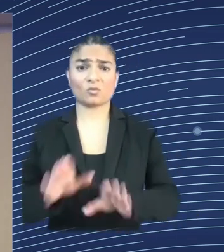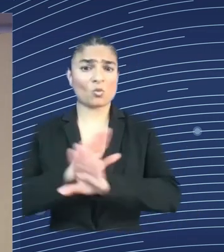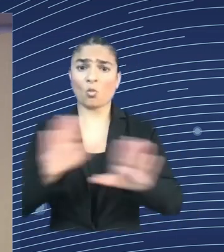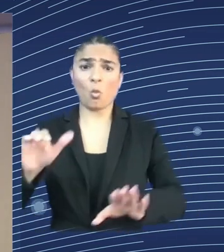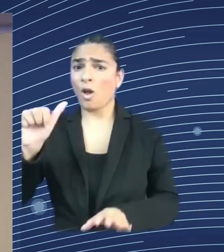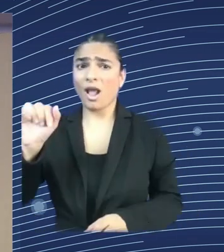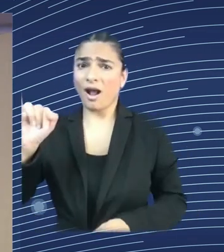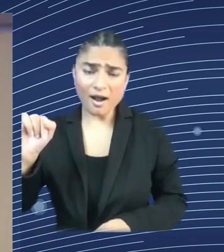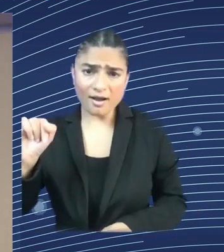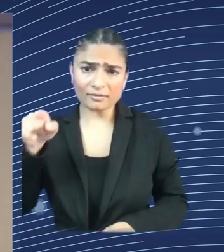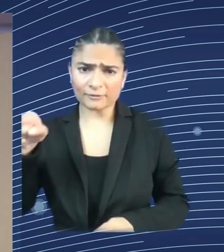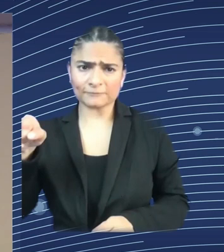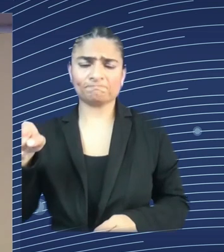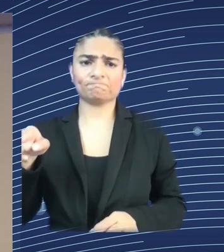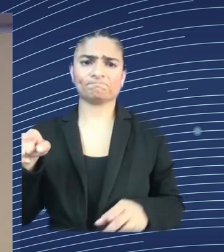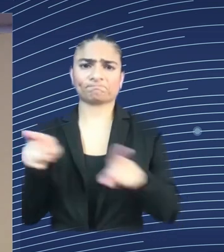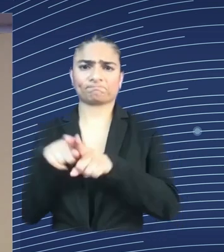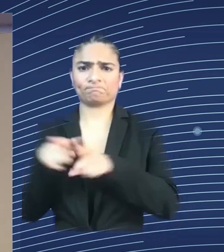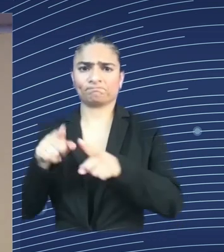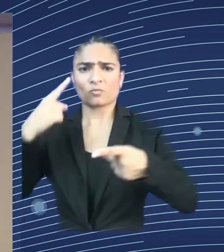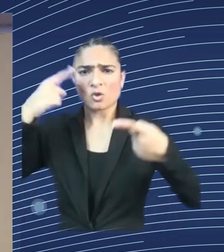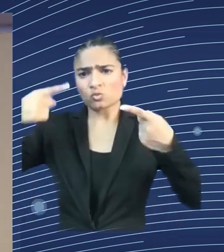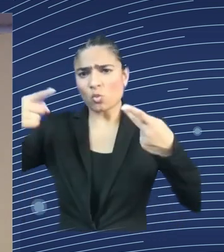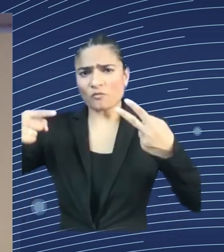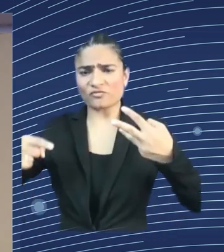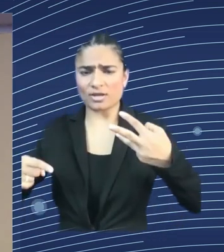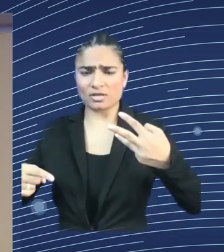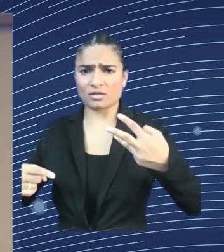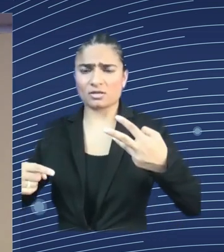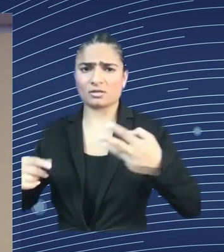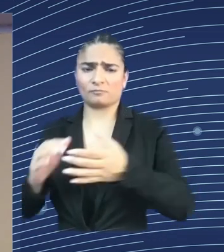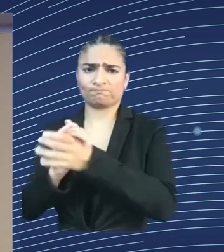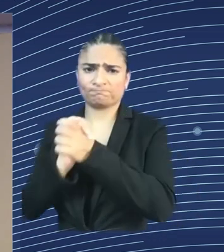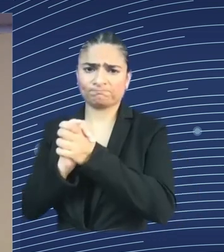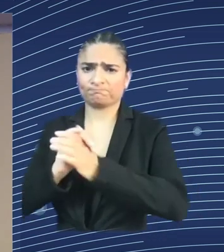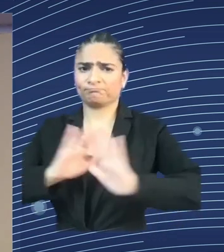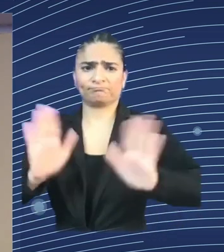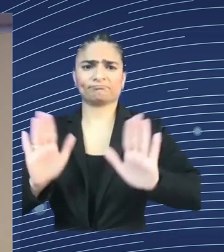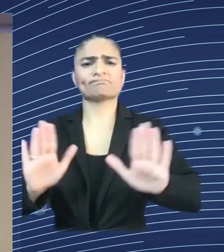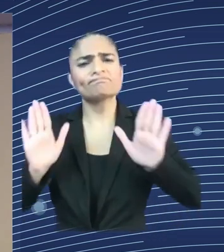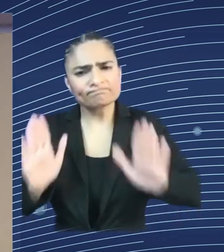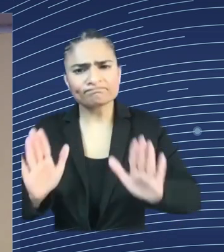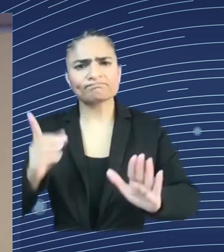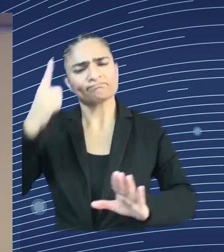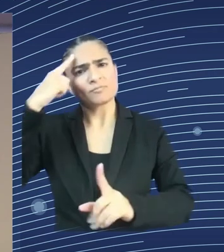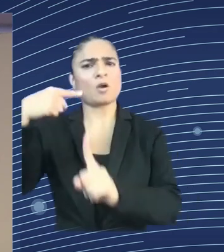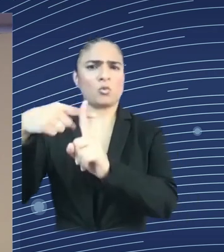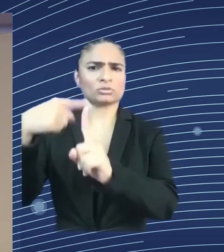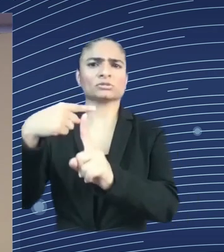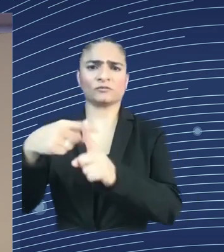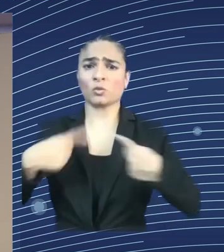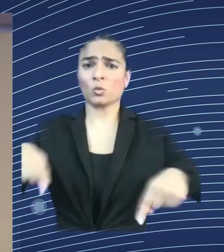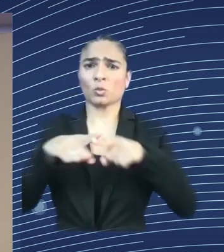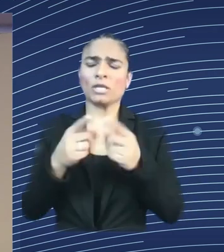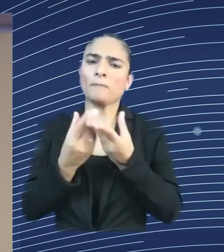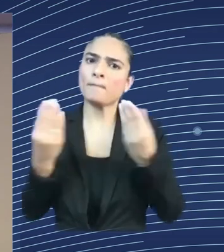stay positive. I think we have a lot of challenges. The risks will be there. But then again,